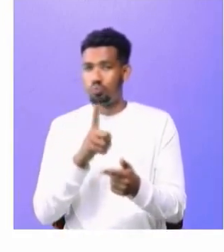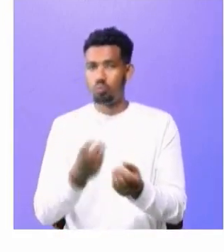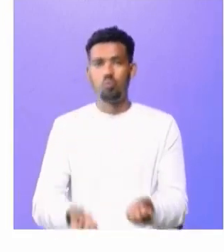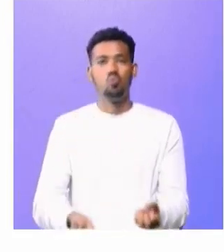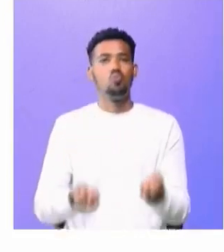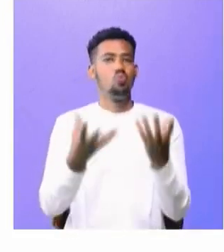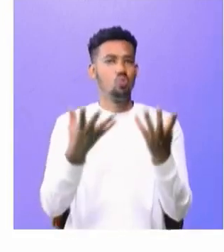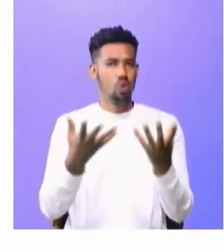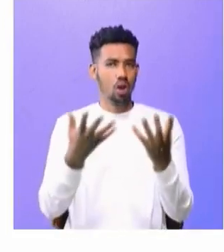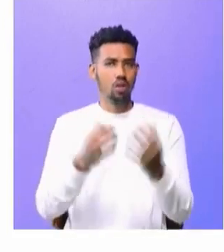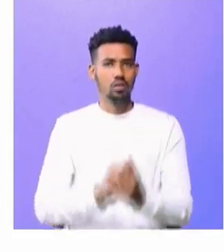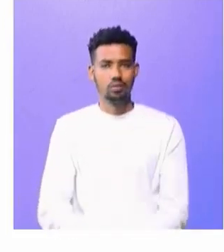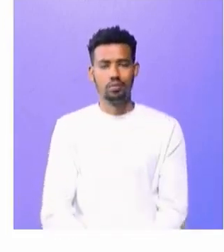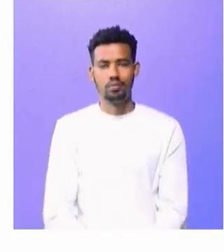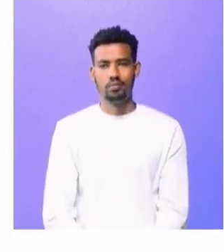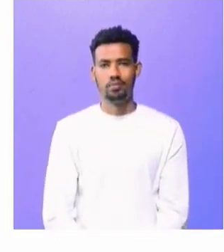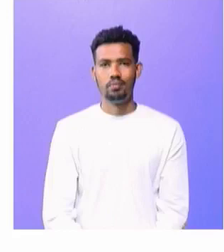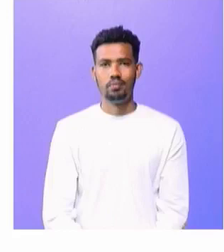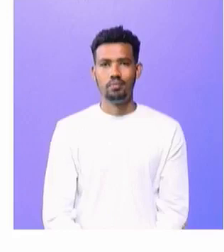woman.